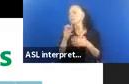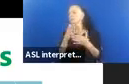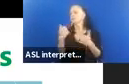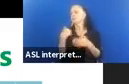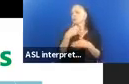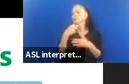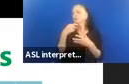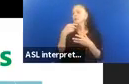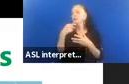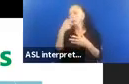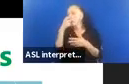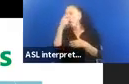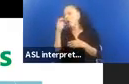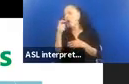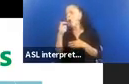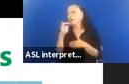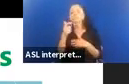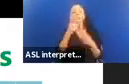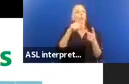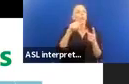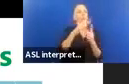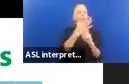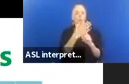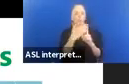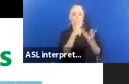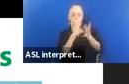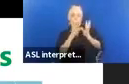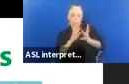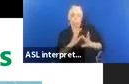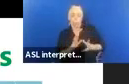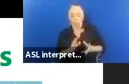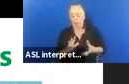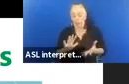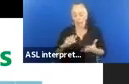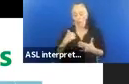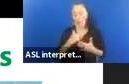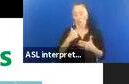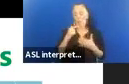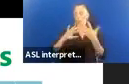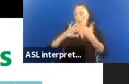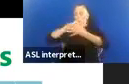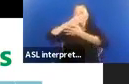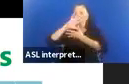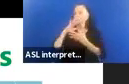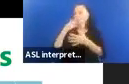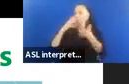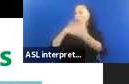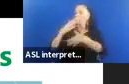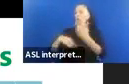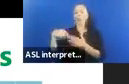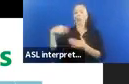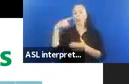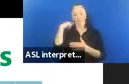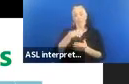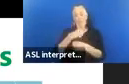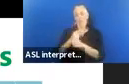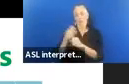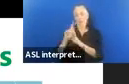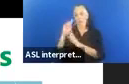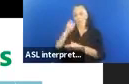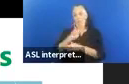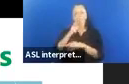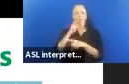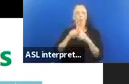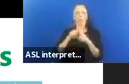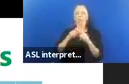their choices for ourselves. And of course, this isn't new, but we're seeing a much, much bigger push for this,